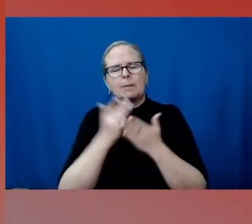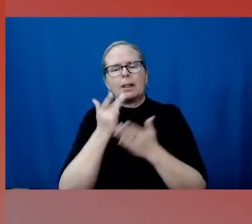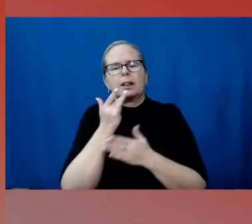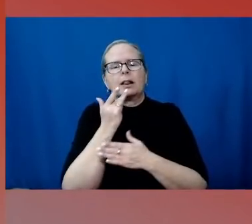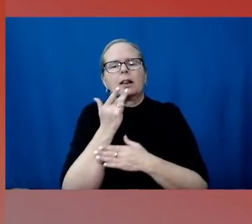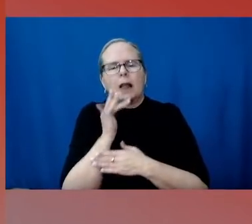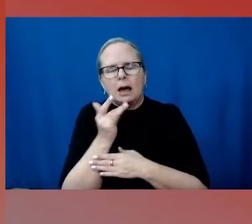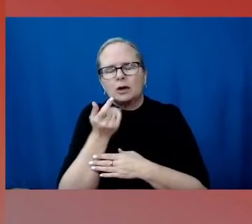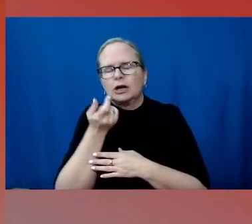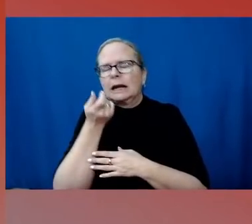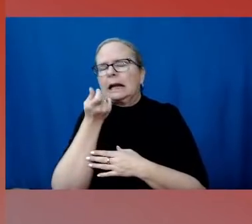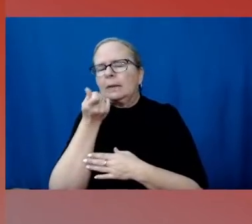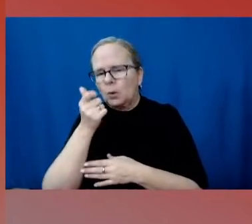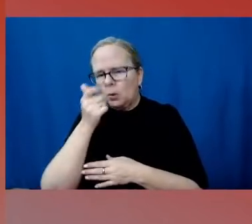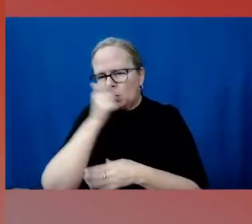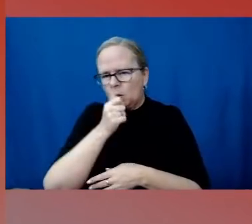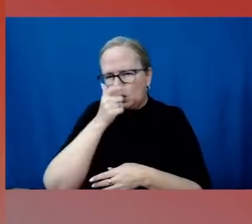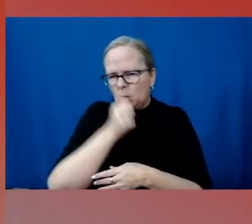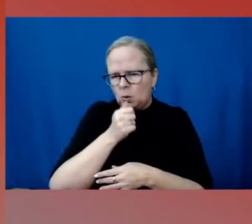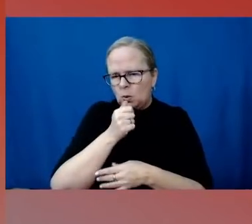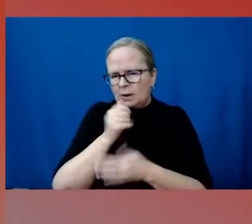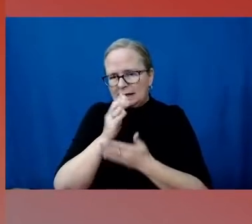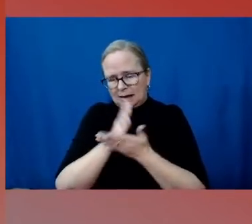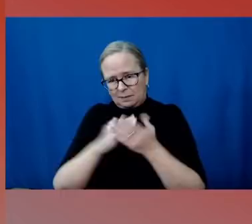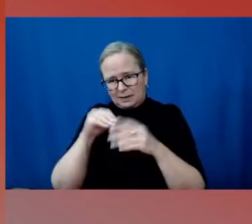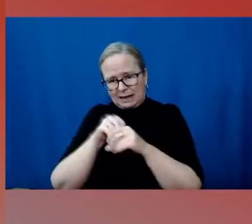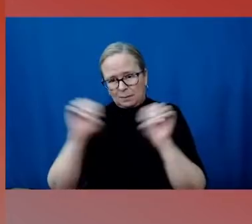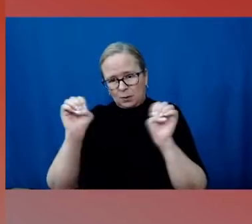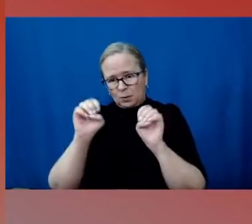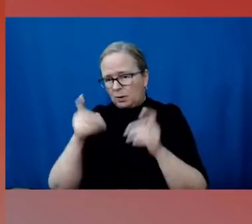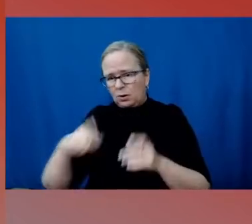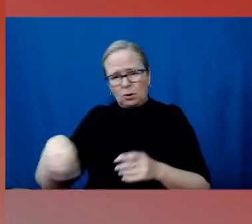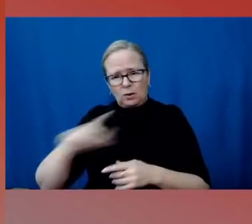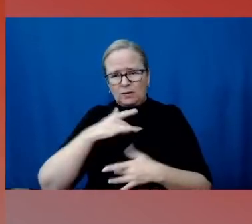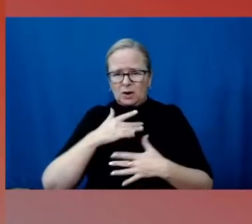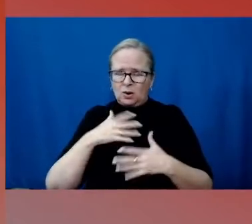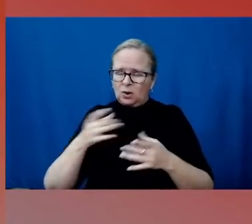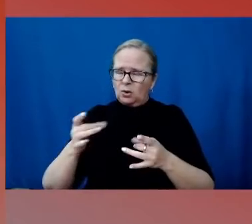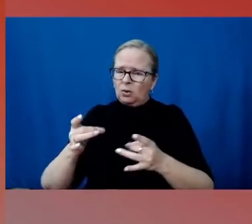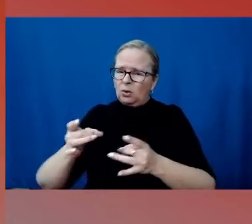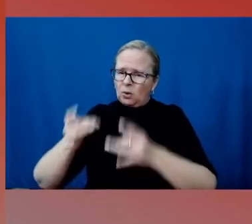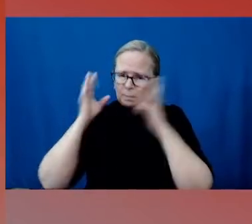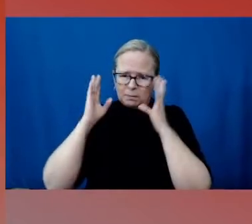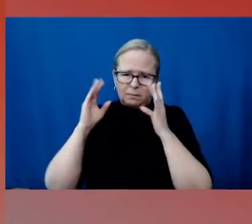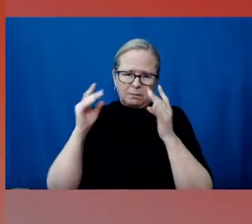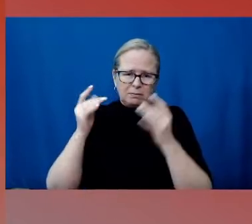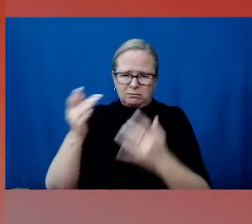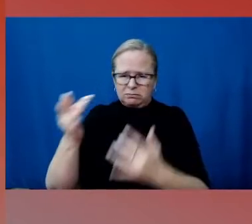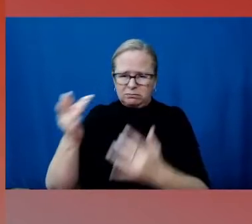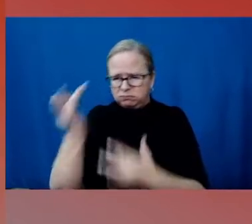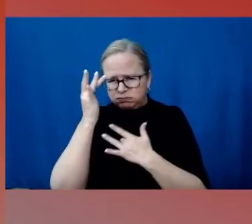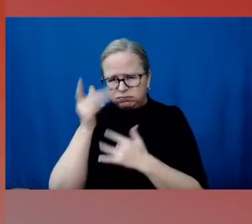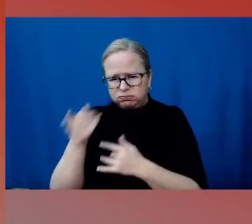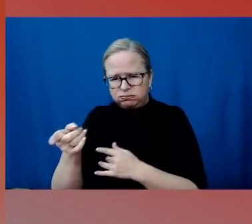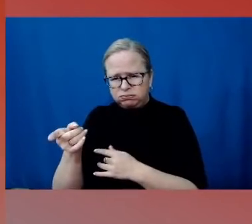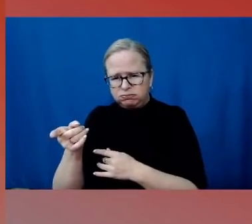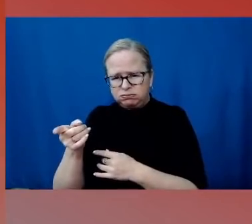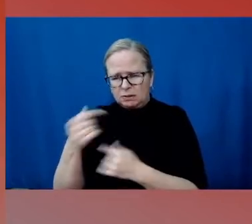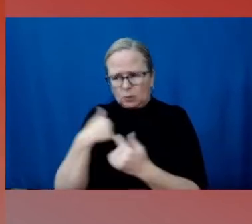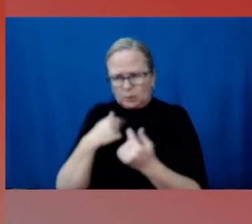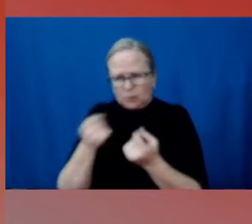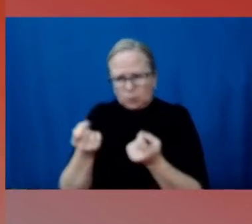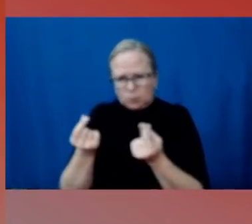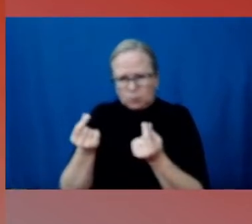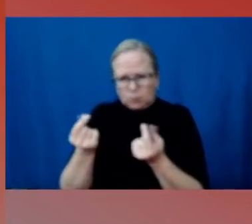but and they emerge, they feel horrible, even if they can go home. And unfortunately, there's not a lot we can add to their